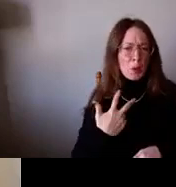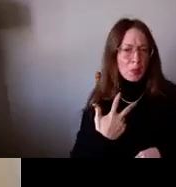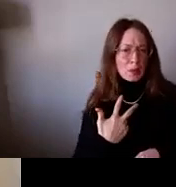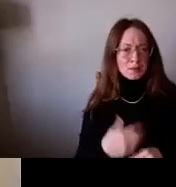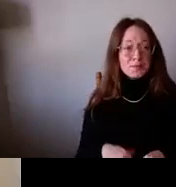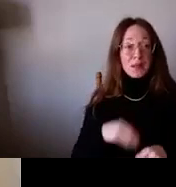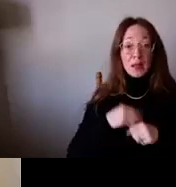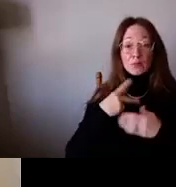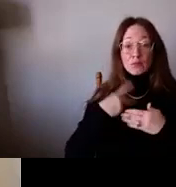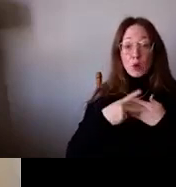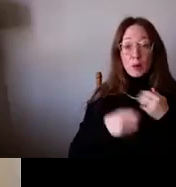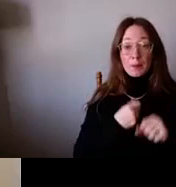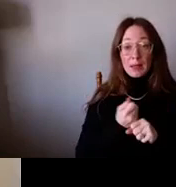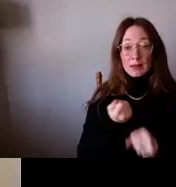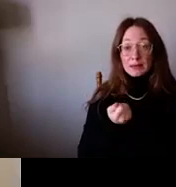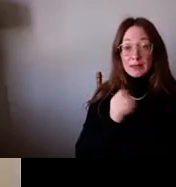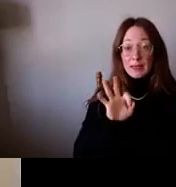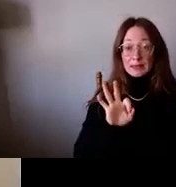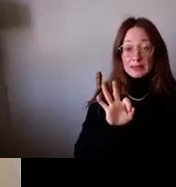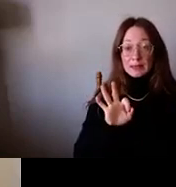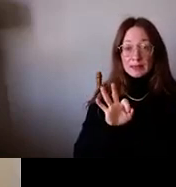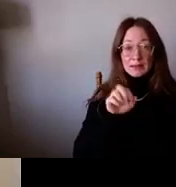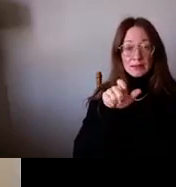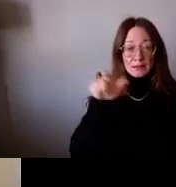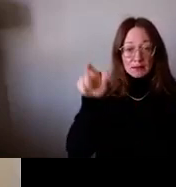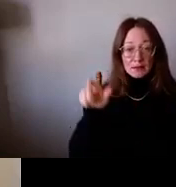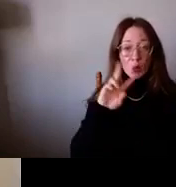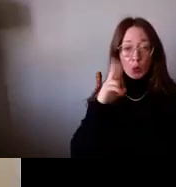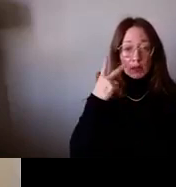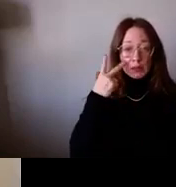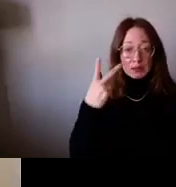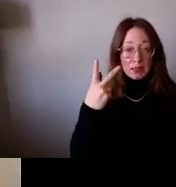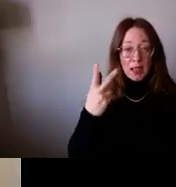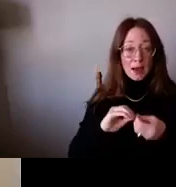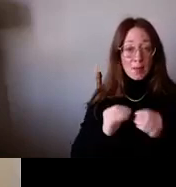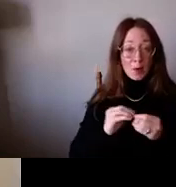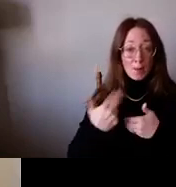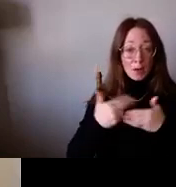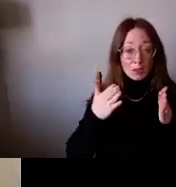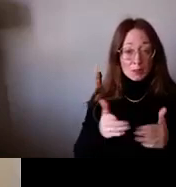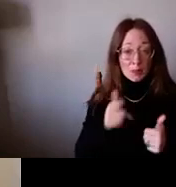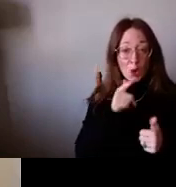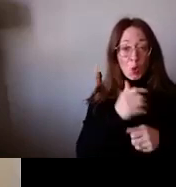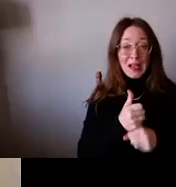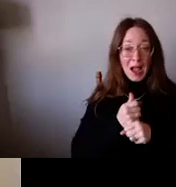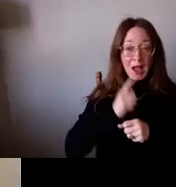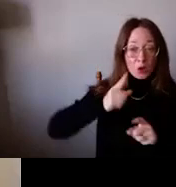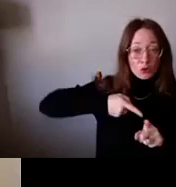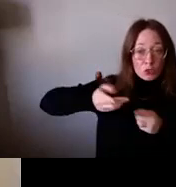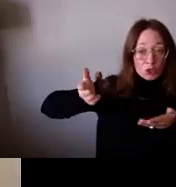year 19, you'll see the number of participants who received career services was just